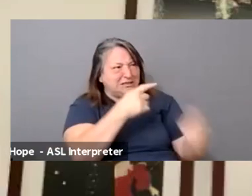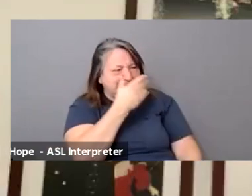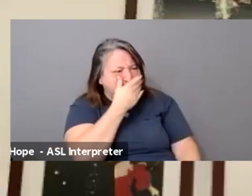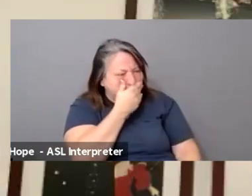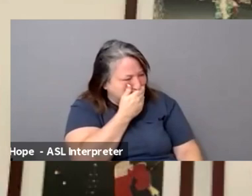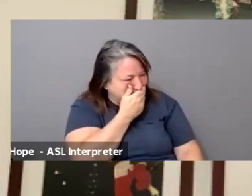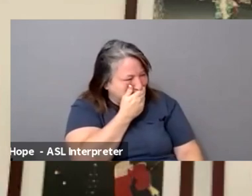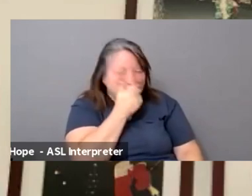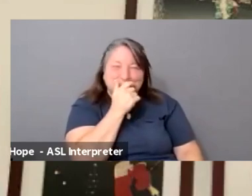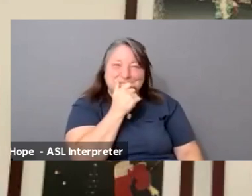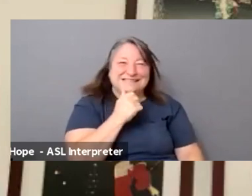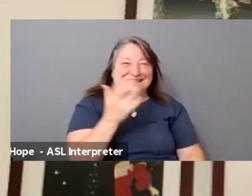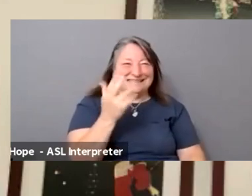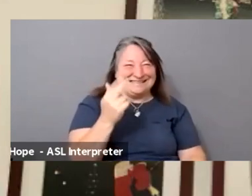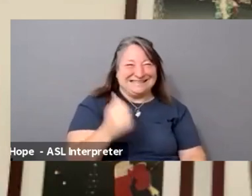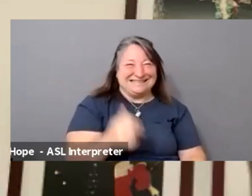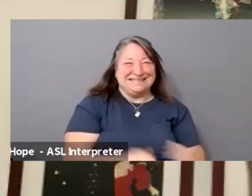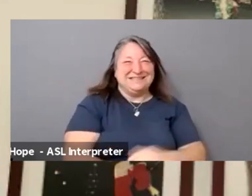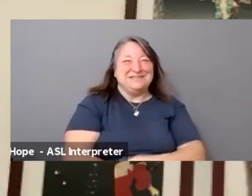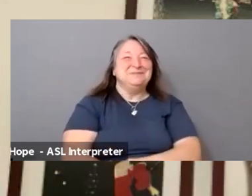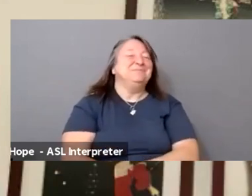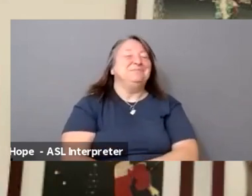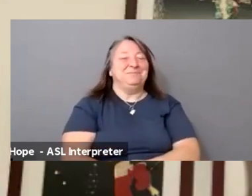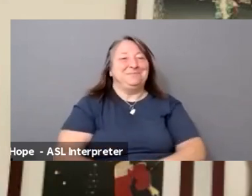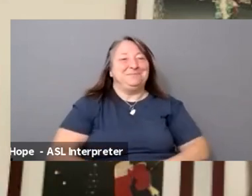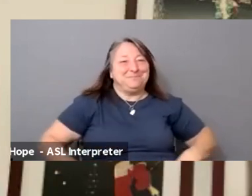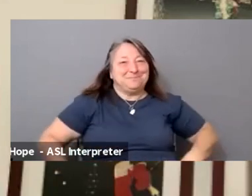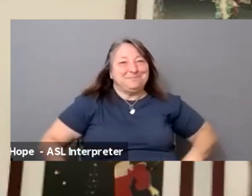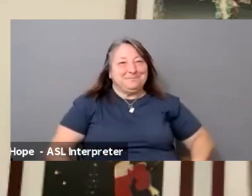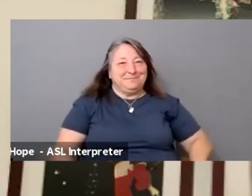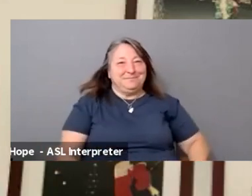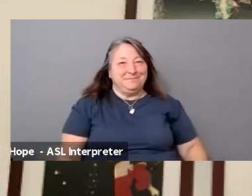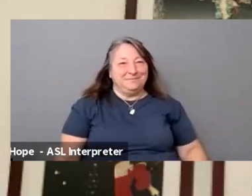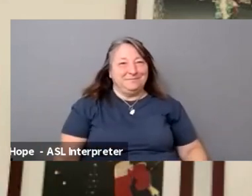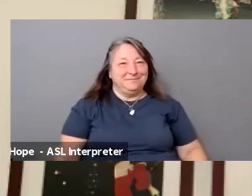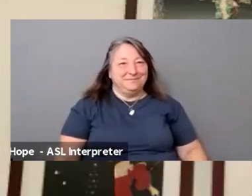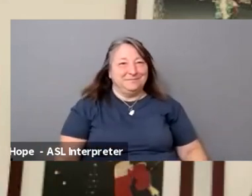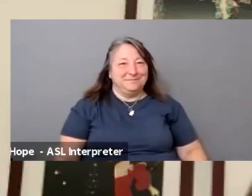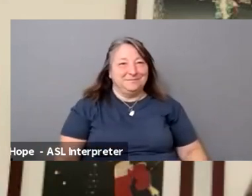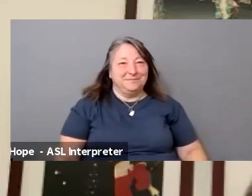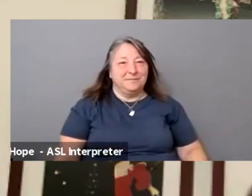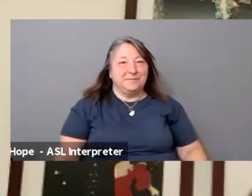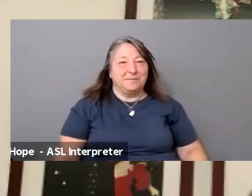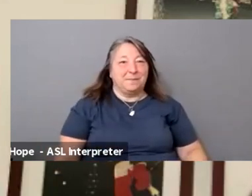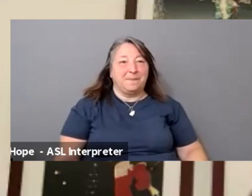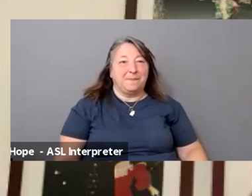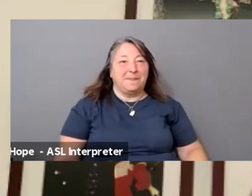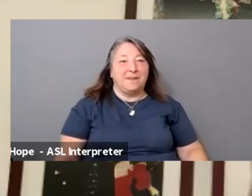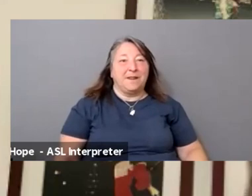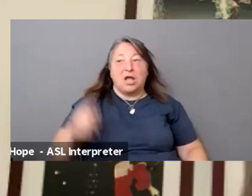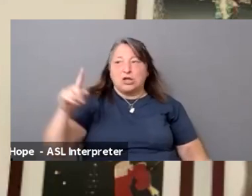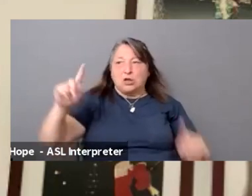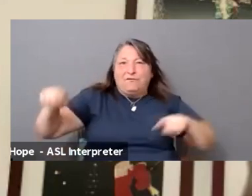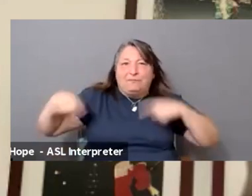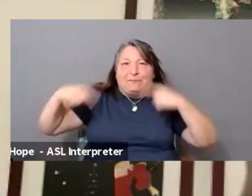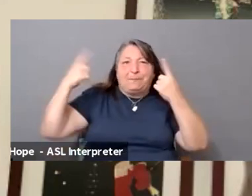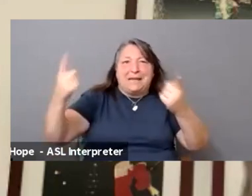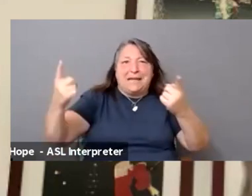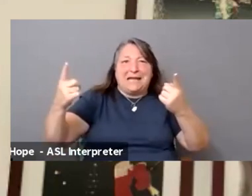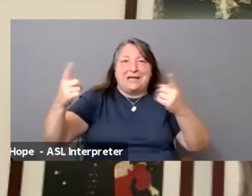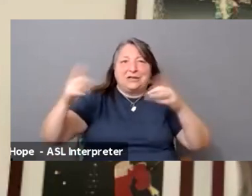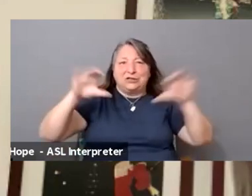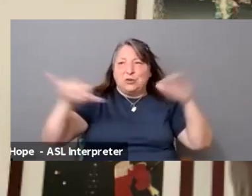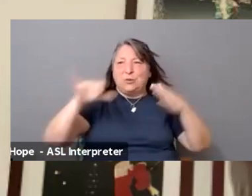no. So, no, but based on the fact that, you know, you've been doing this for a long time, you chose the